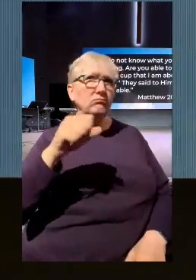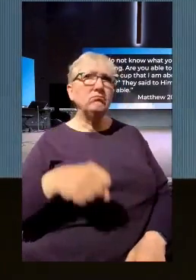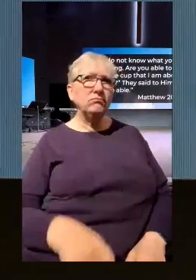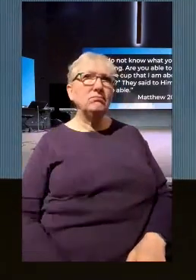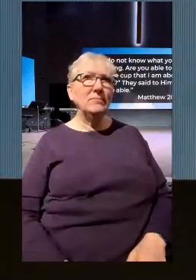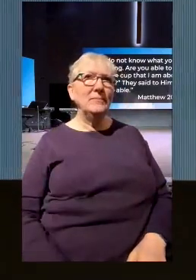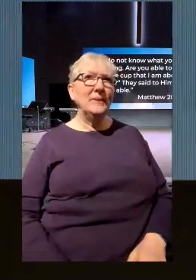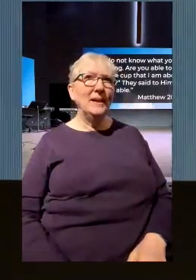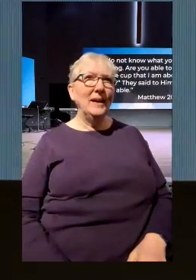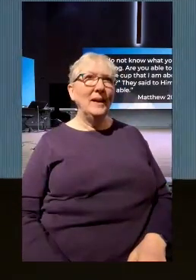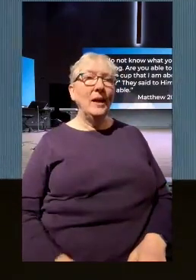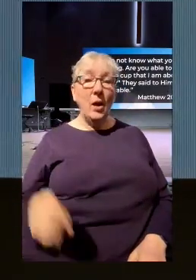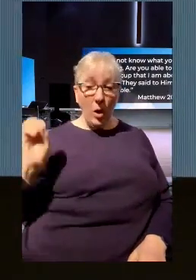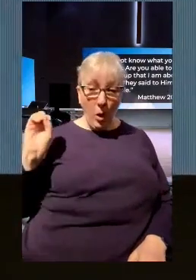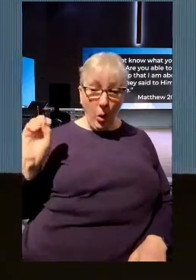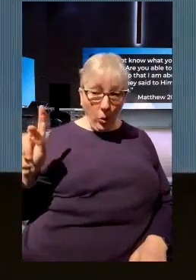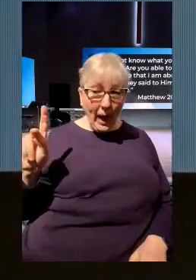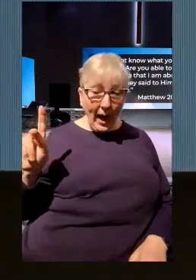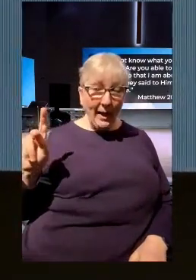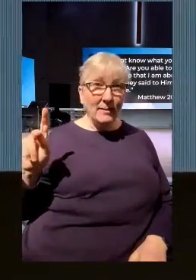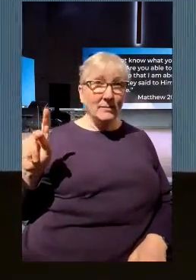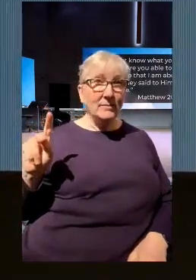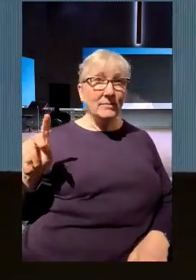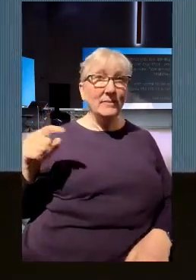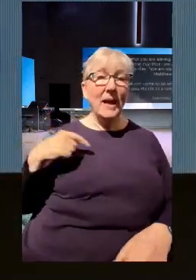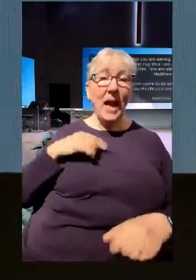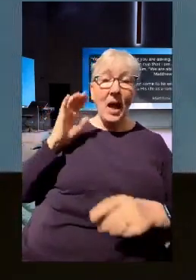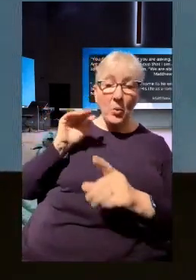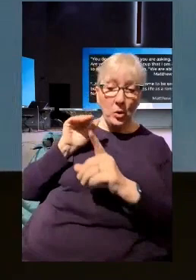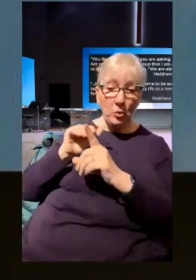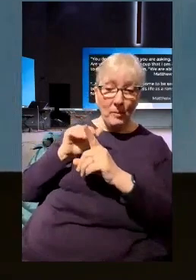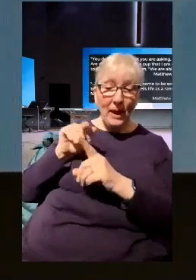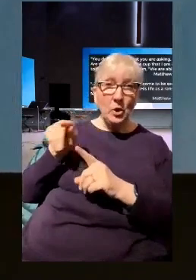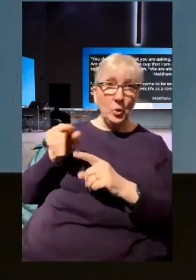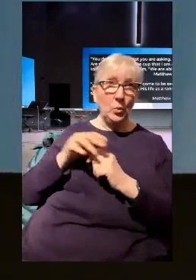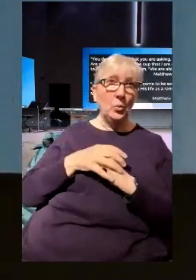Okay then, let me remind you.